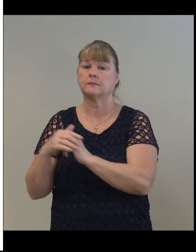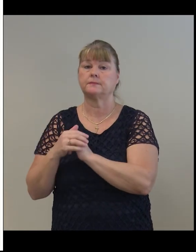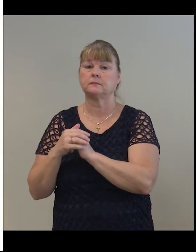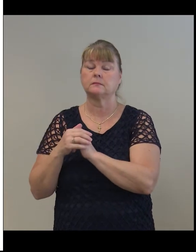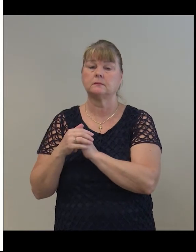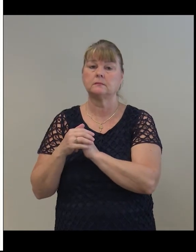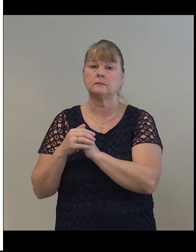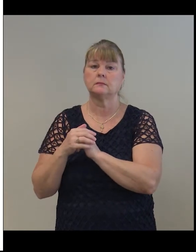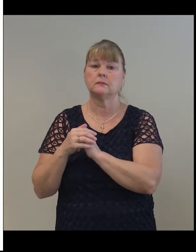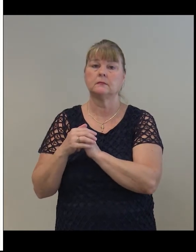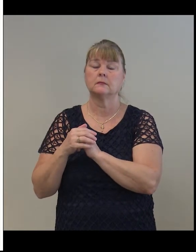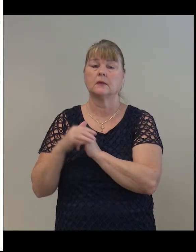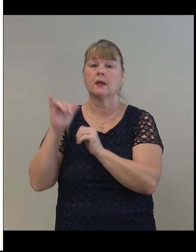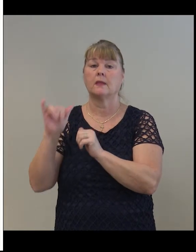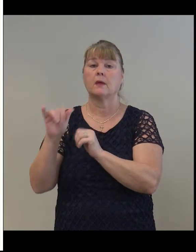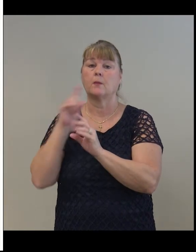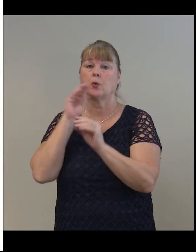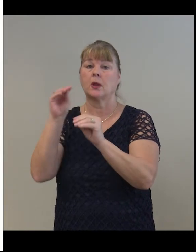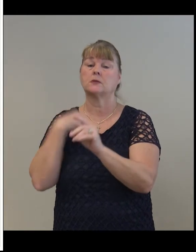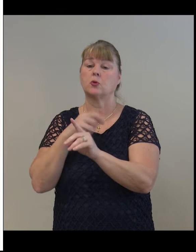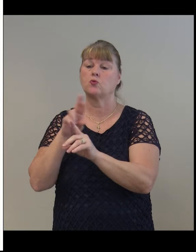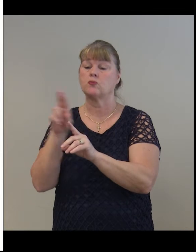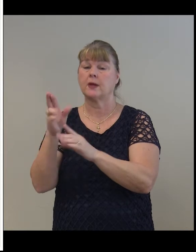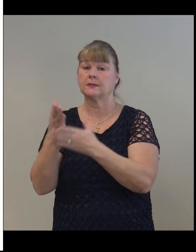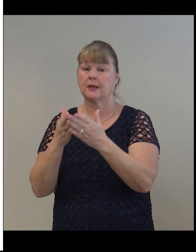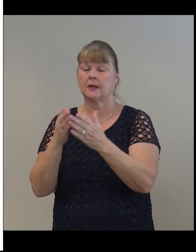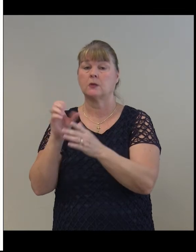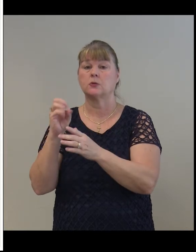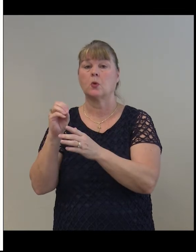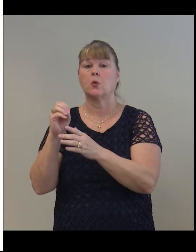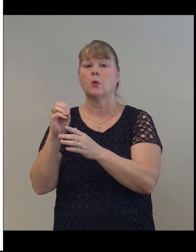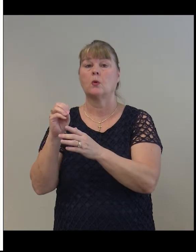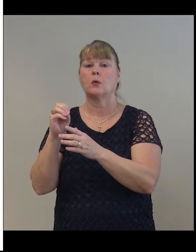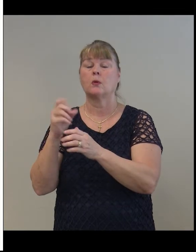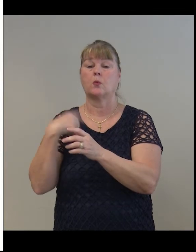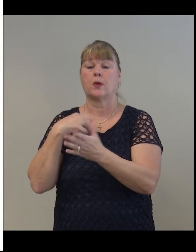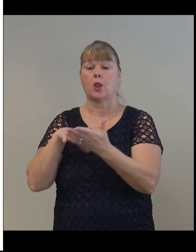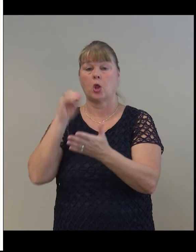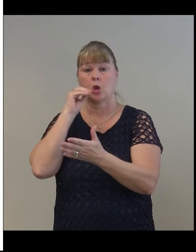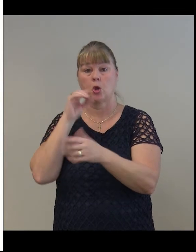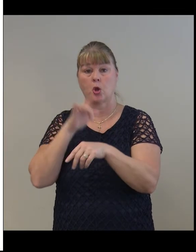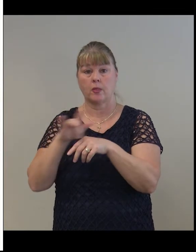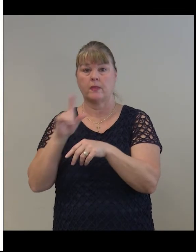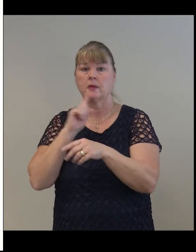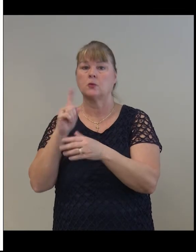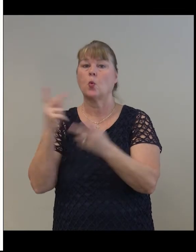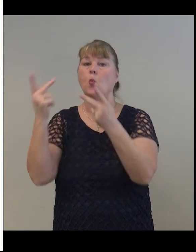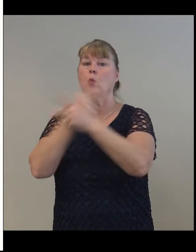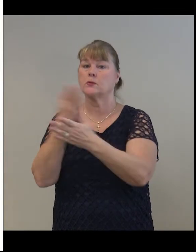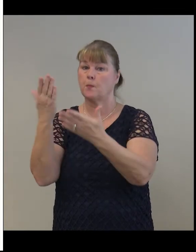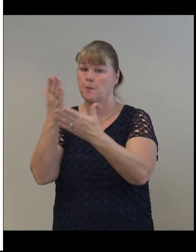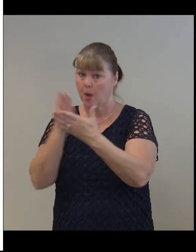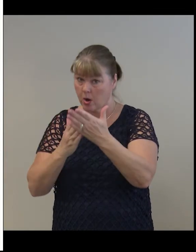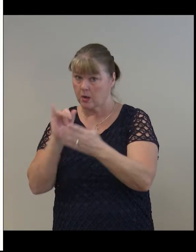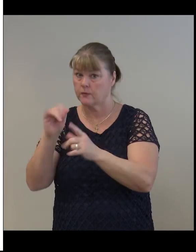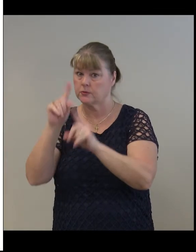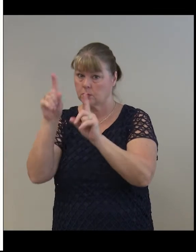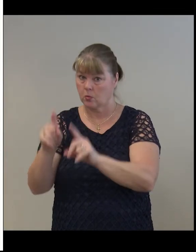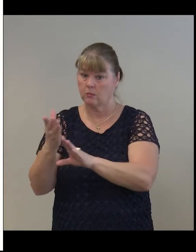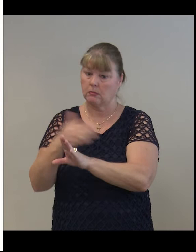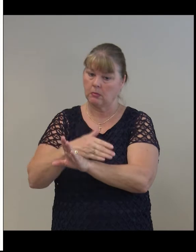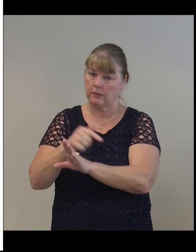way to the left side of that cone. That would put us on the right side of the storm, which, as we learned earlier, is the deadliest part of the